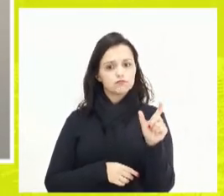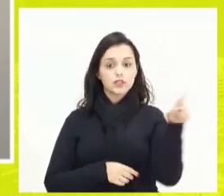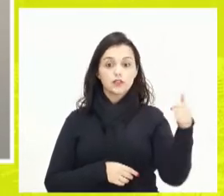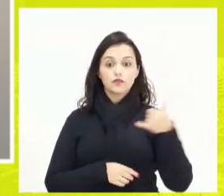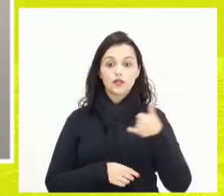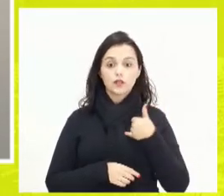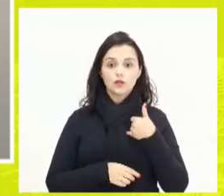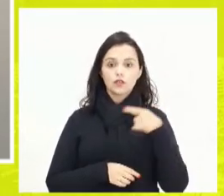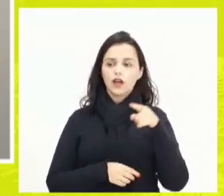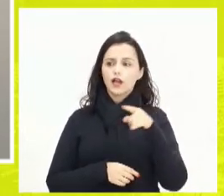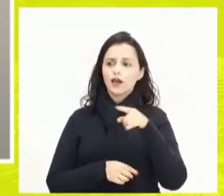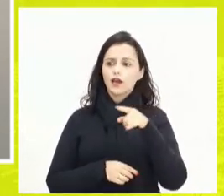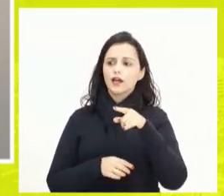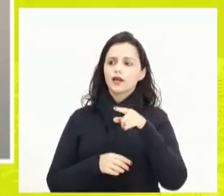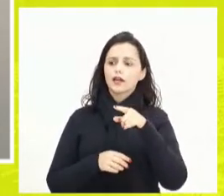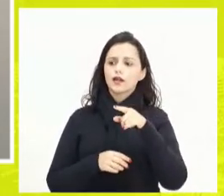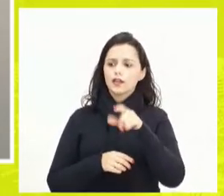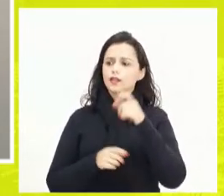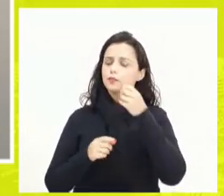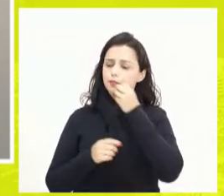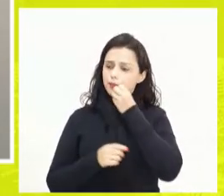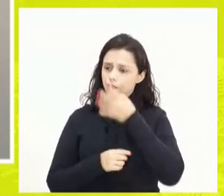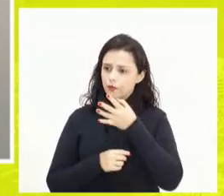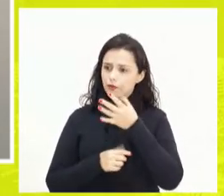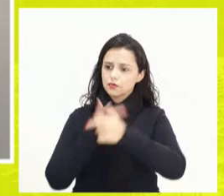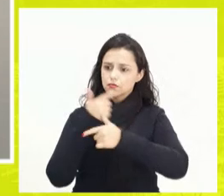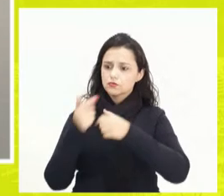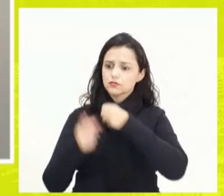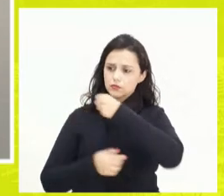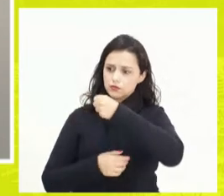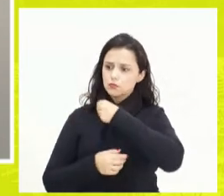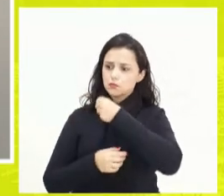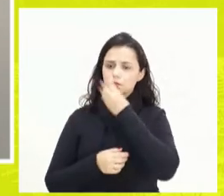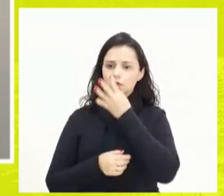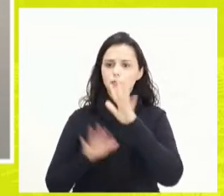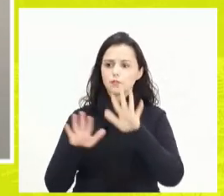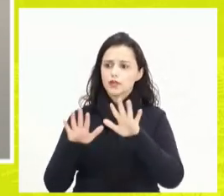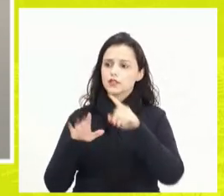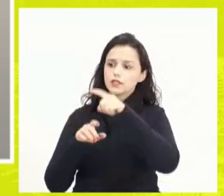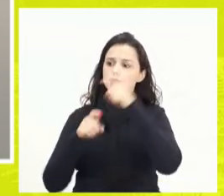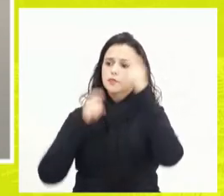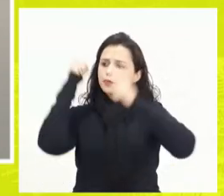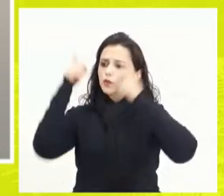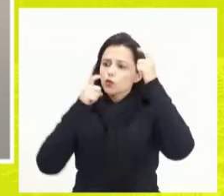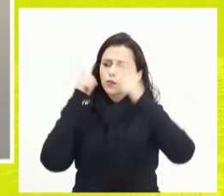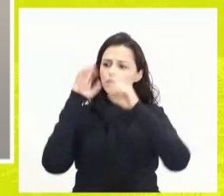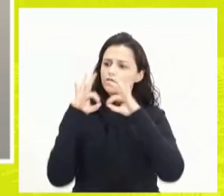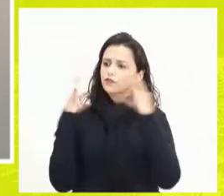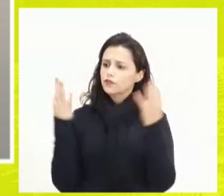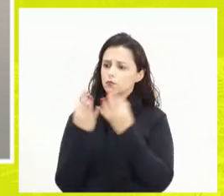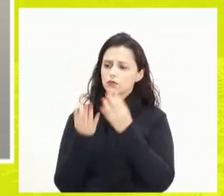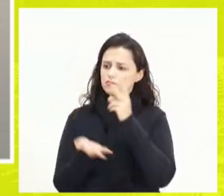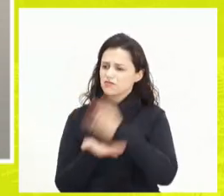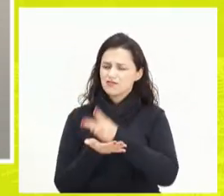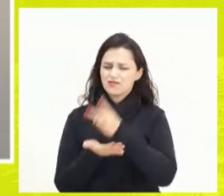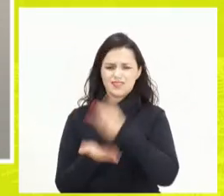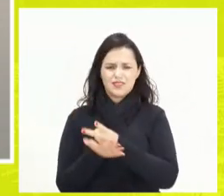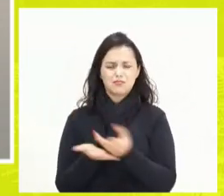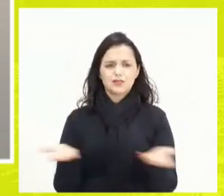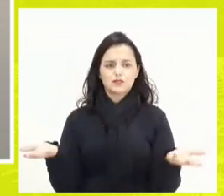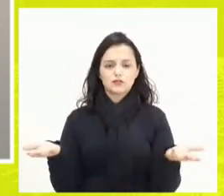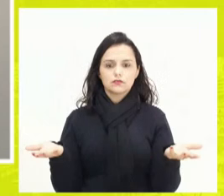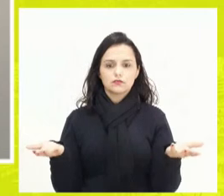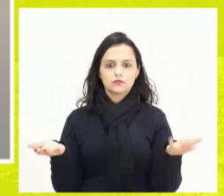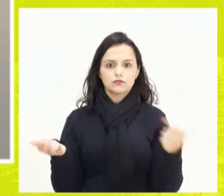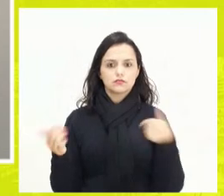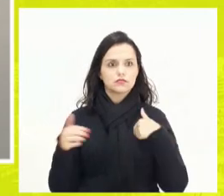really good but he's too worried about his family and that shocked me it wasn't the only comment i